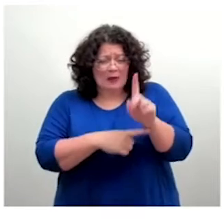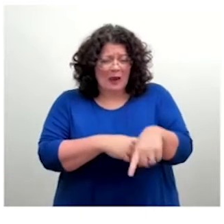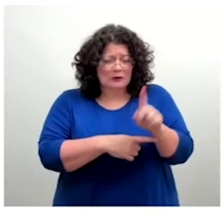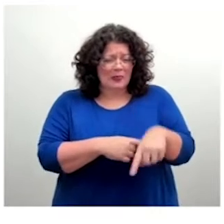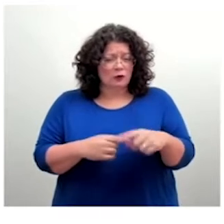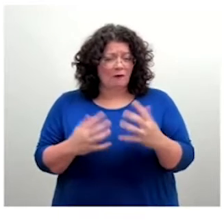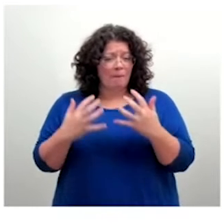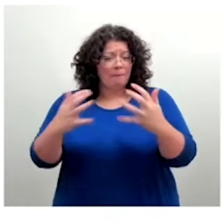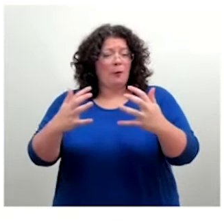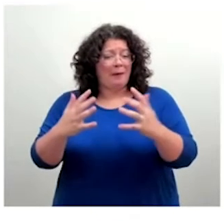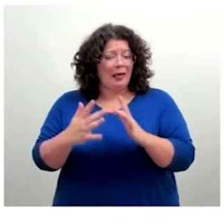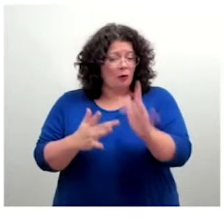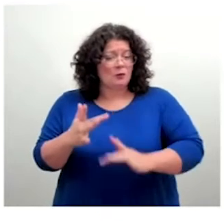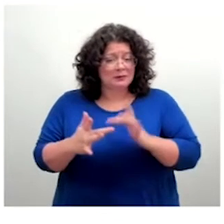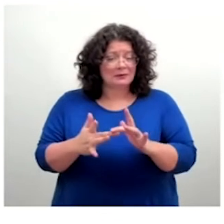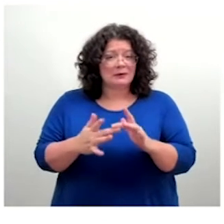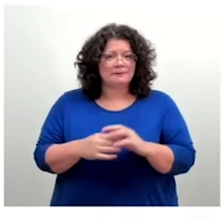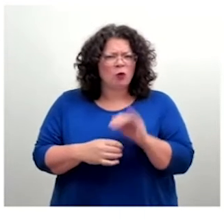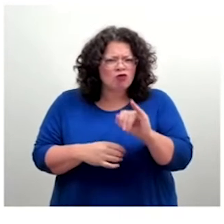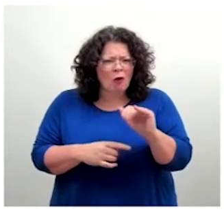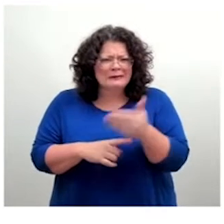Go back a slide, please.